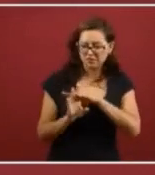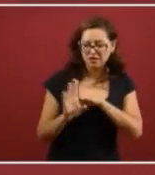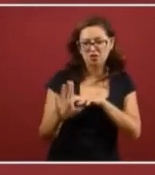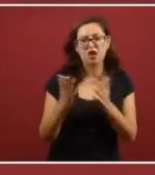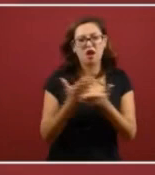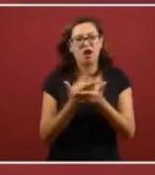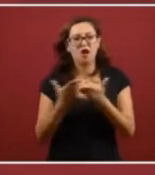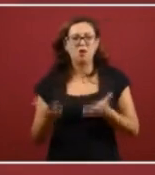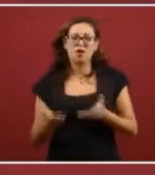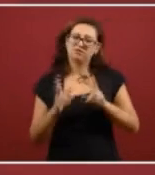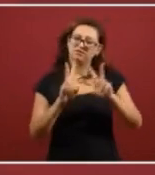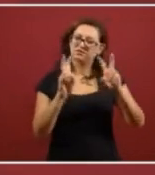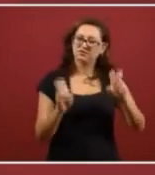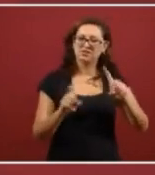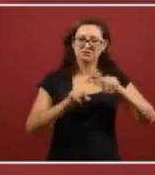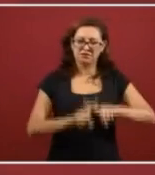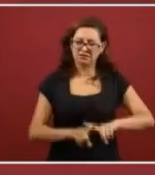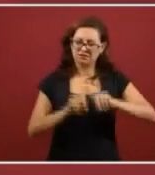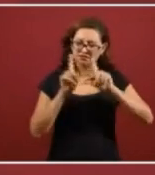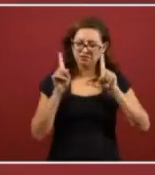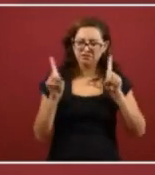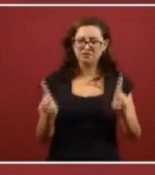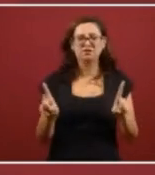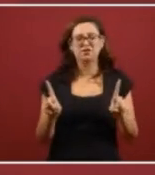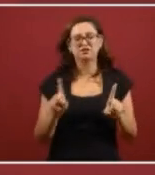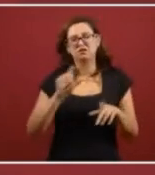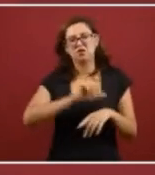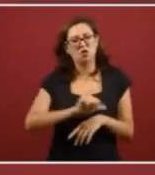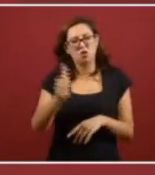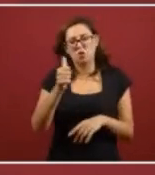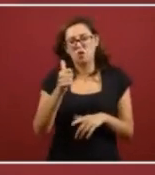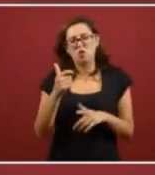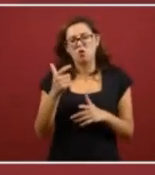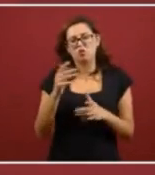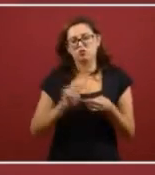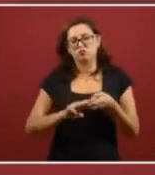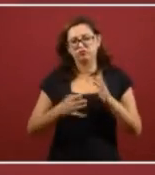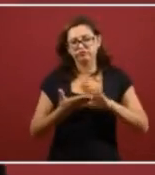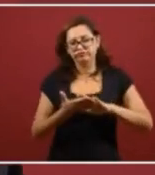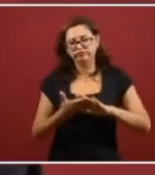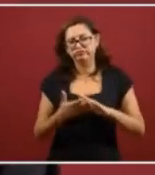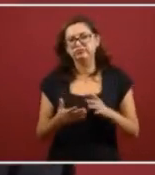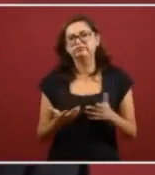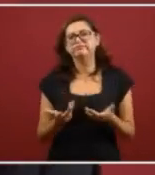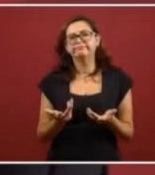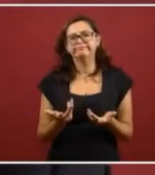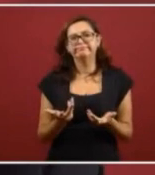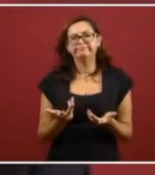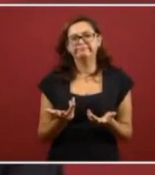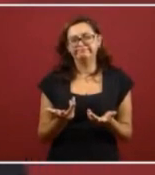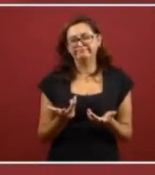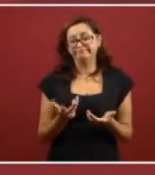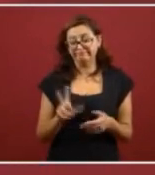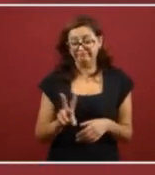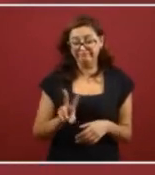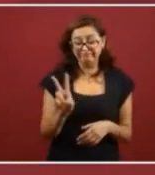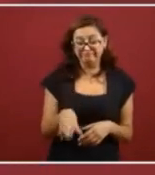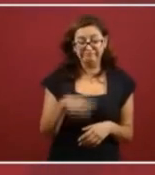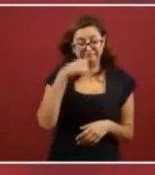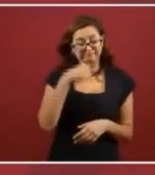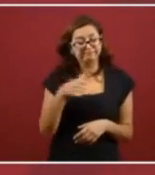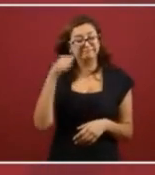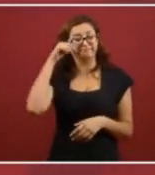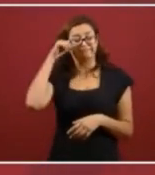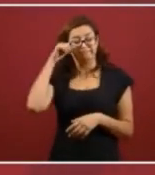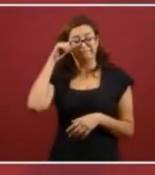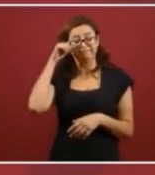the migration esto situation, era de otro orden, that this was in a efecto, different order and en in effect, de ayer, in,